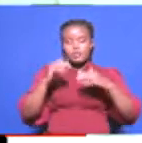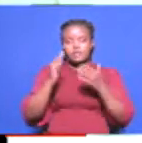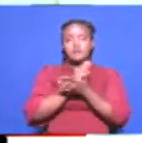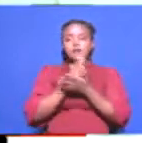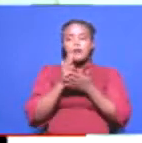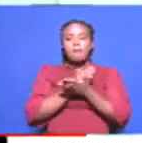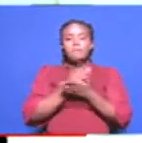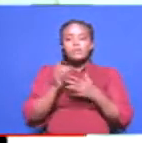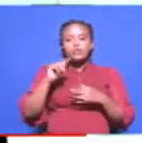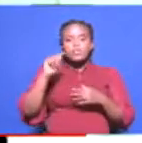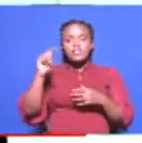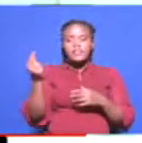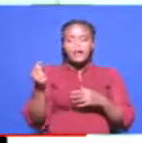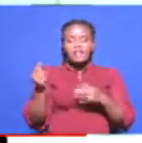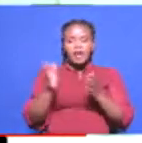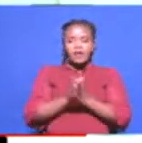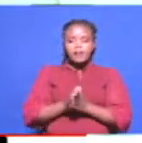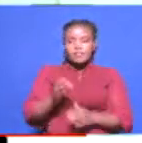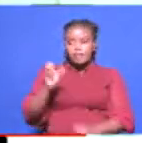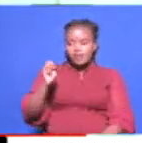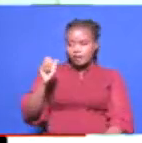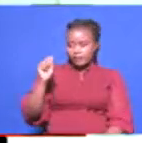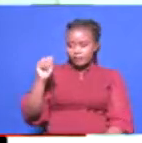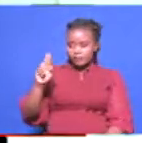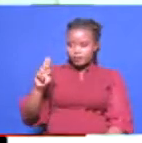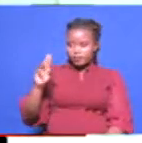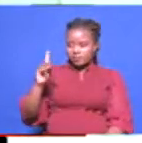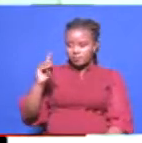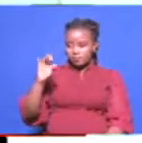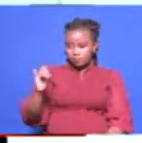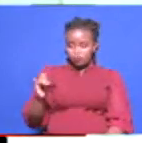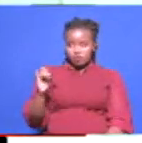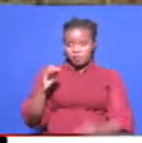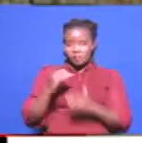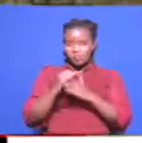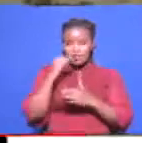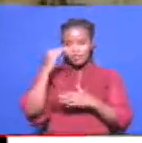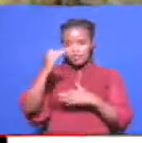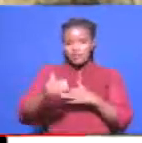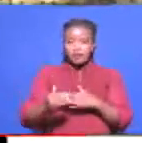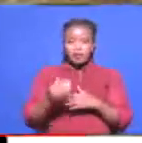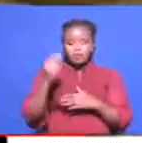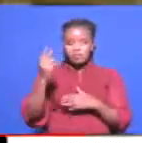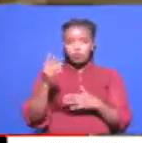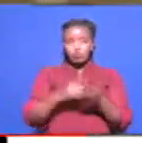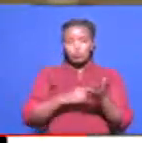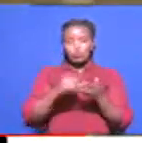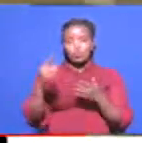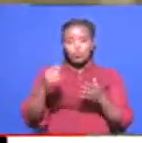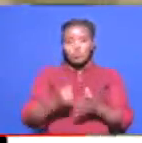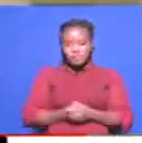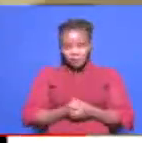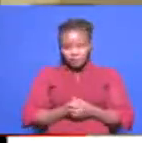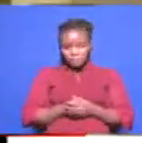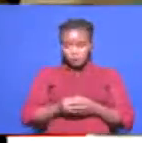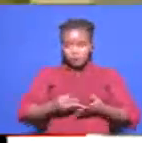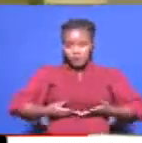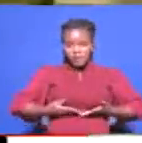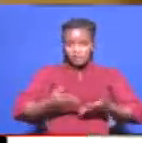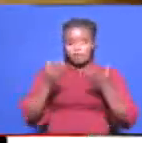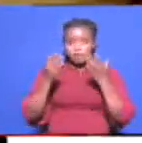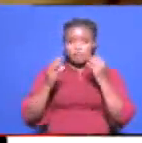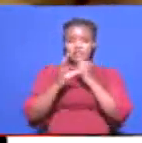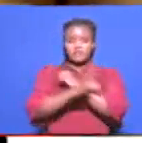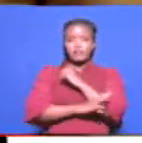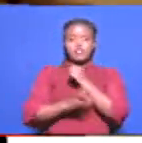and the Kingdom of Saudi Arabia within the next 2 weeks. expressing the country's support and participation